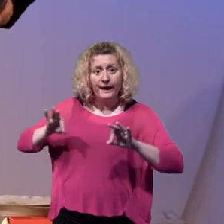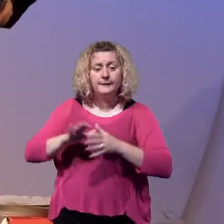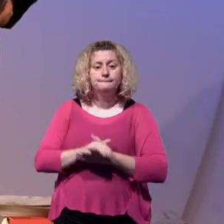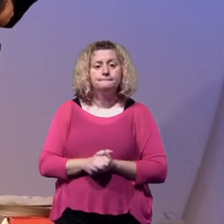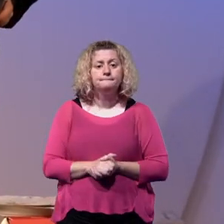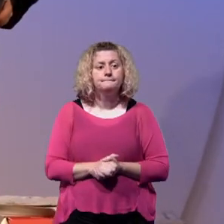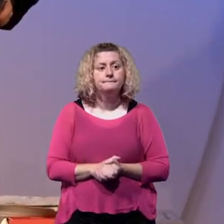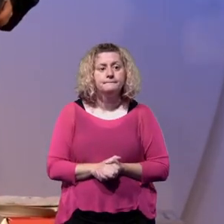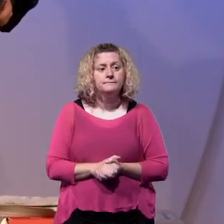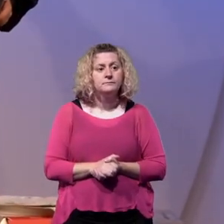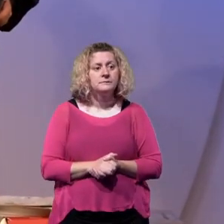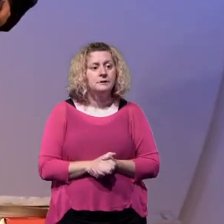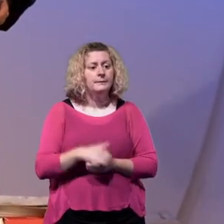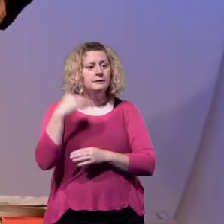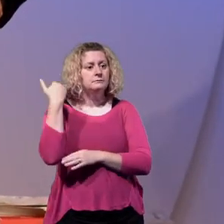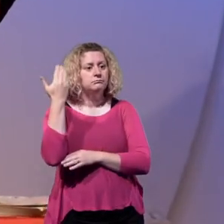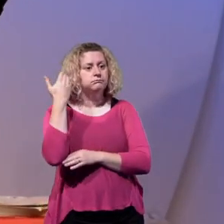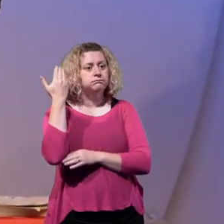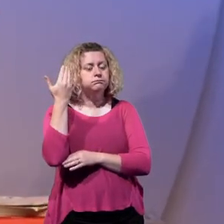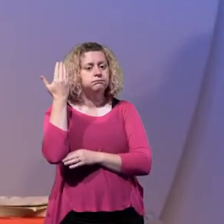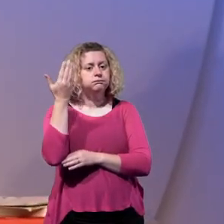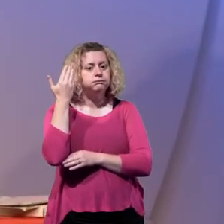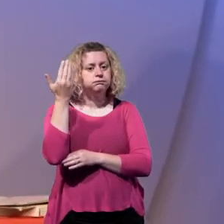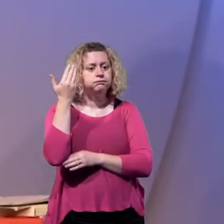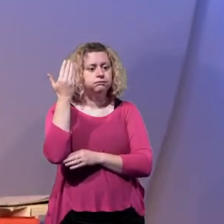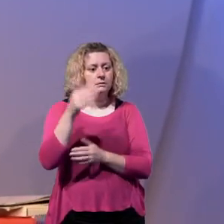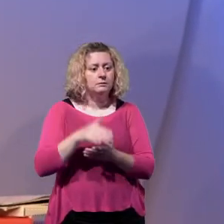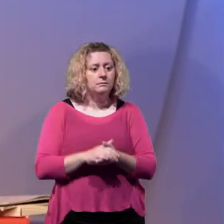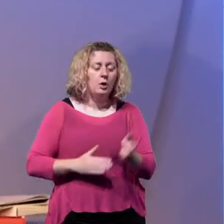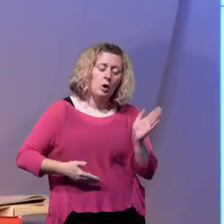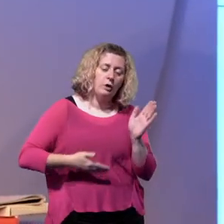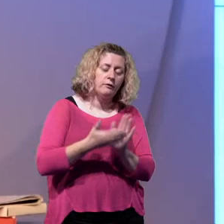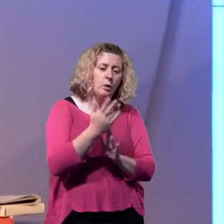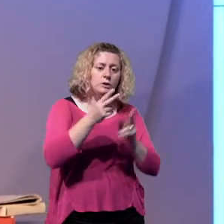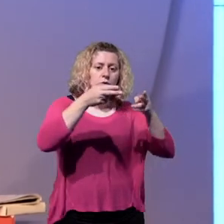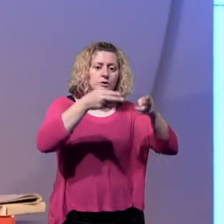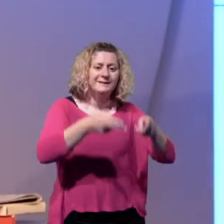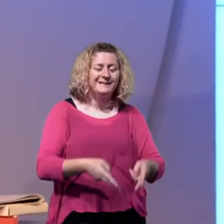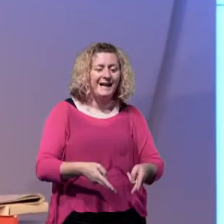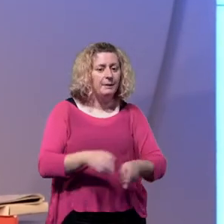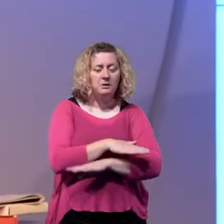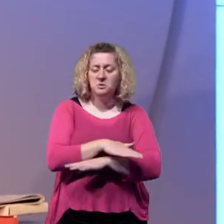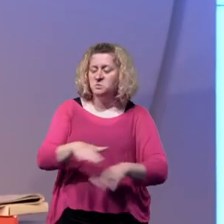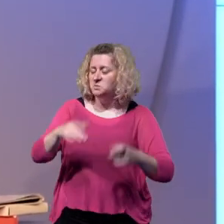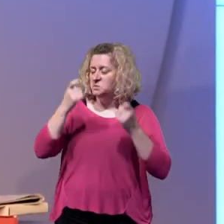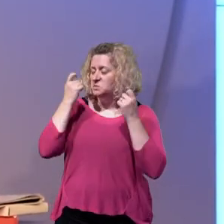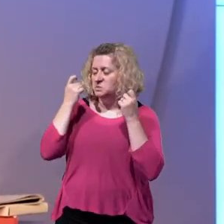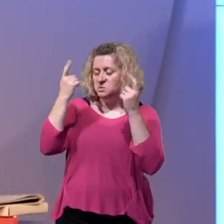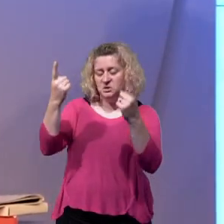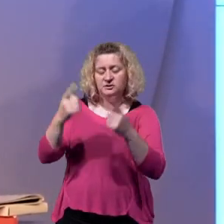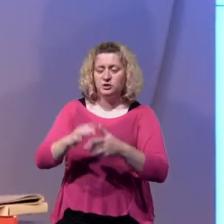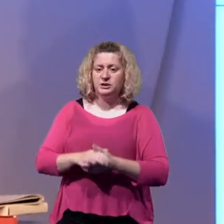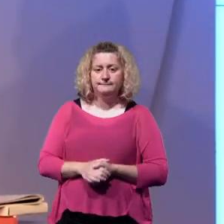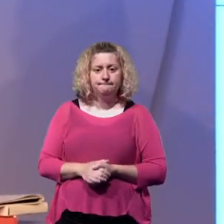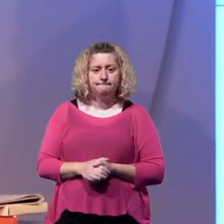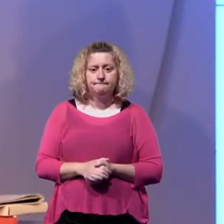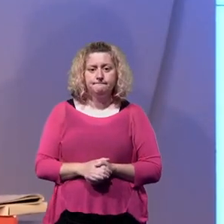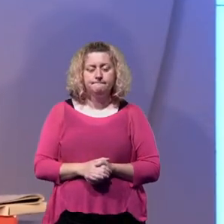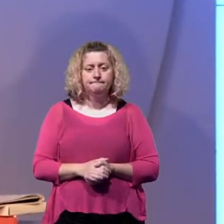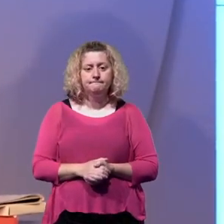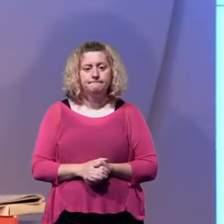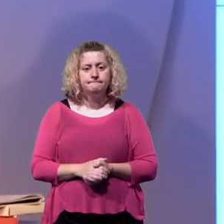to 34 of going to Jerusalem to die. And you know, they've not got it. They've absolutely not got it. I mean,